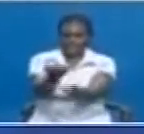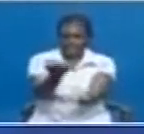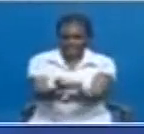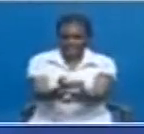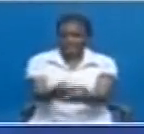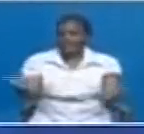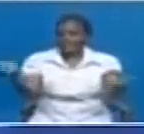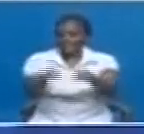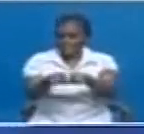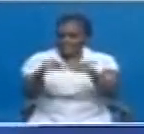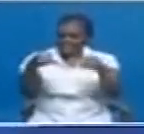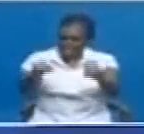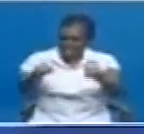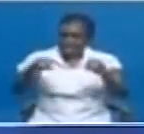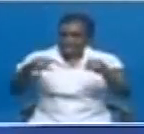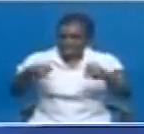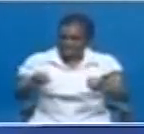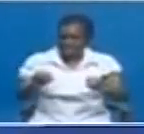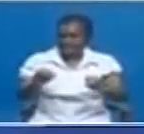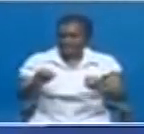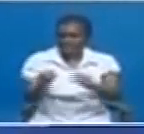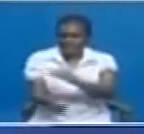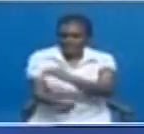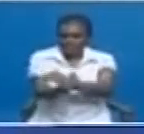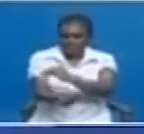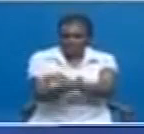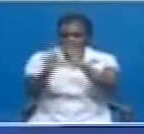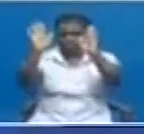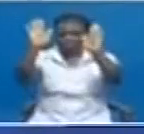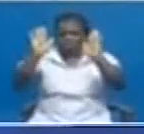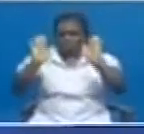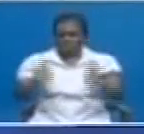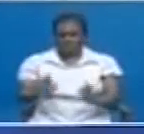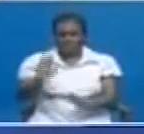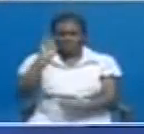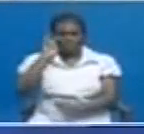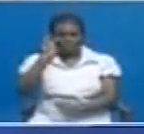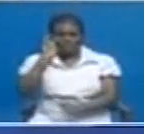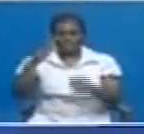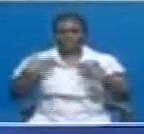He also claims that efforts were made to bribe key witnesses.